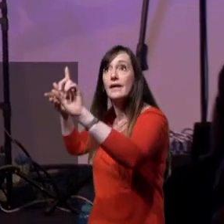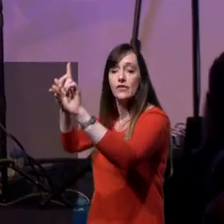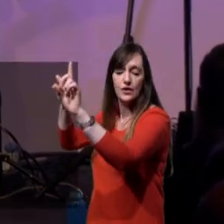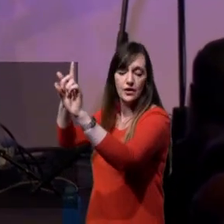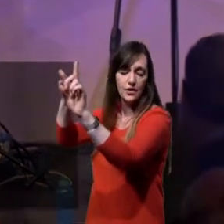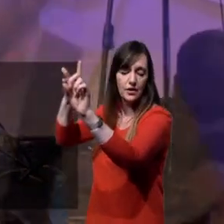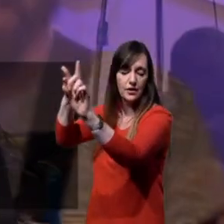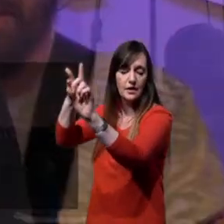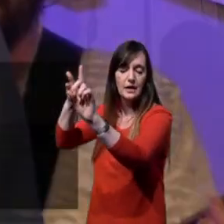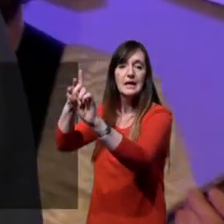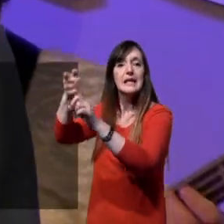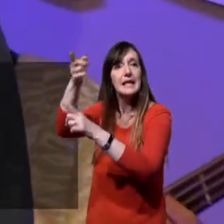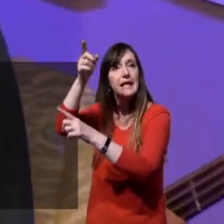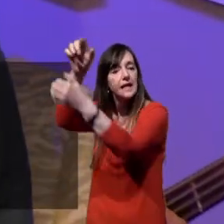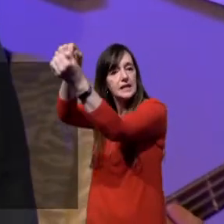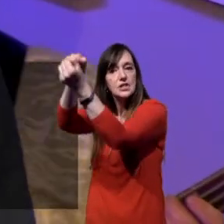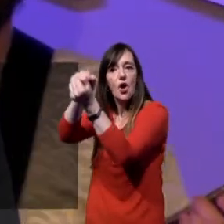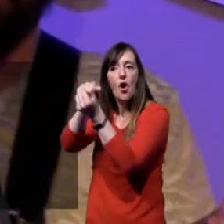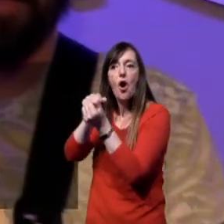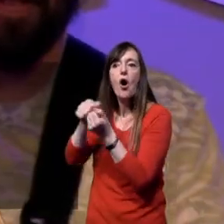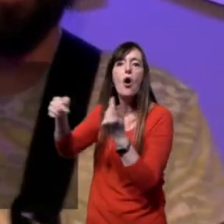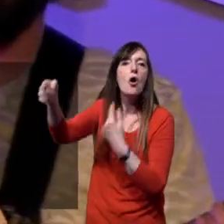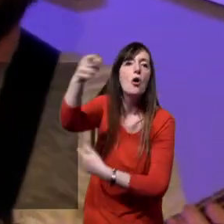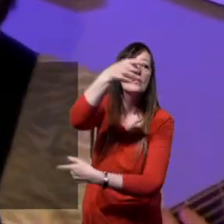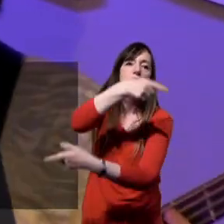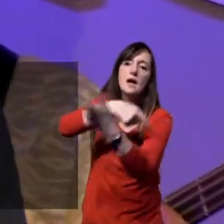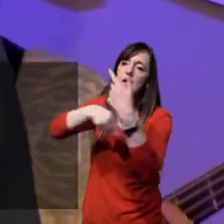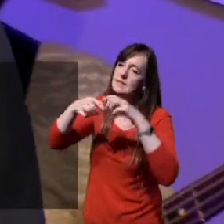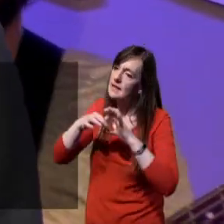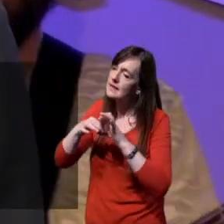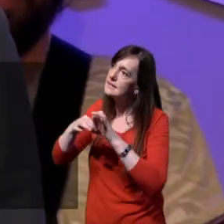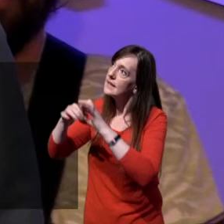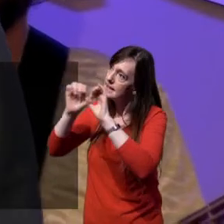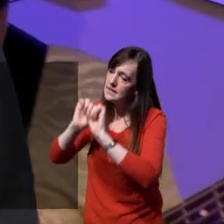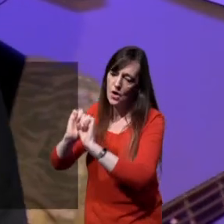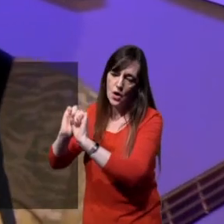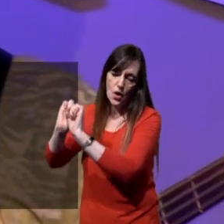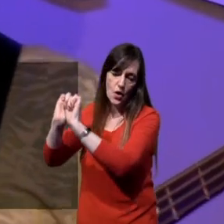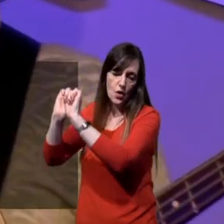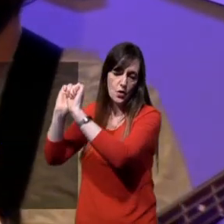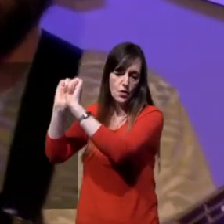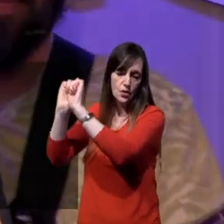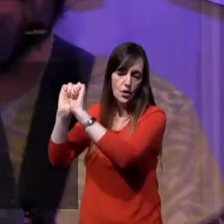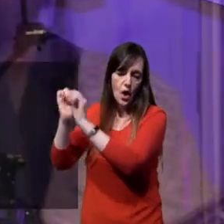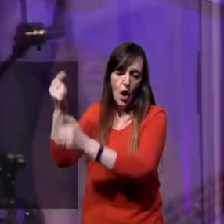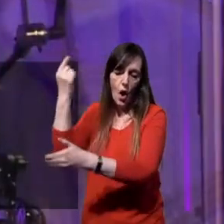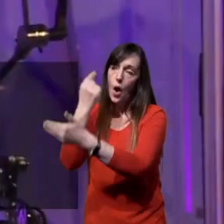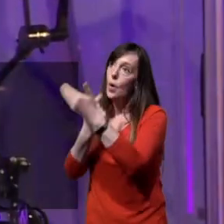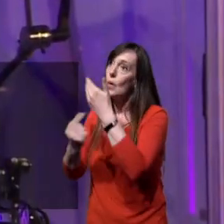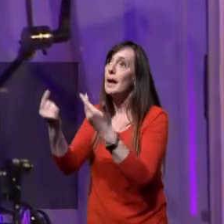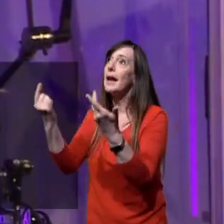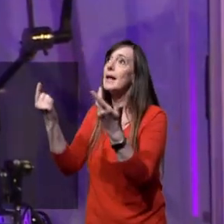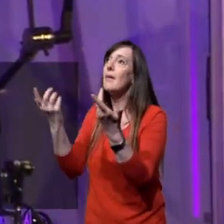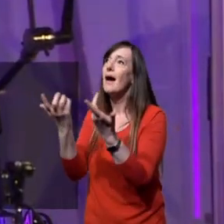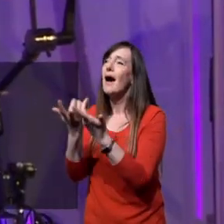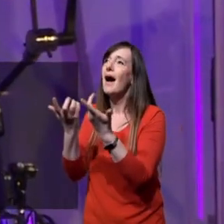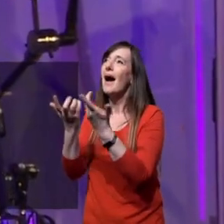Jesus given, He adopts us as His own.